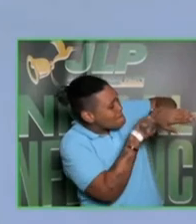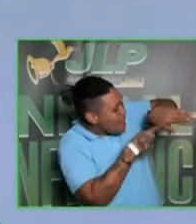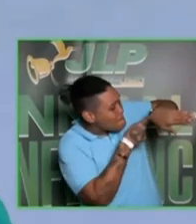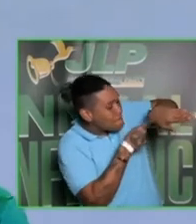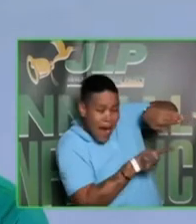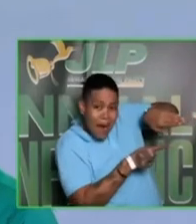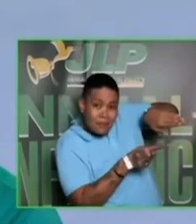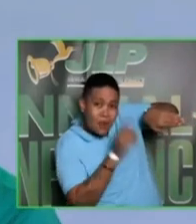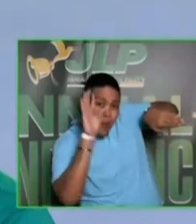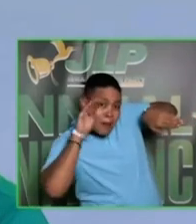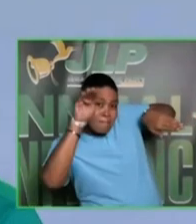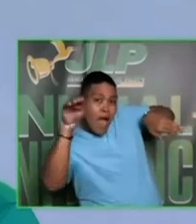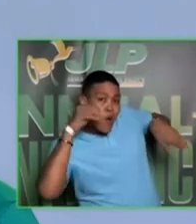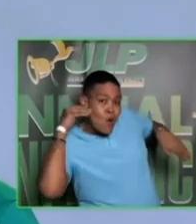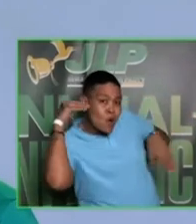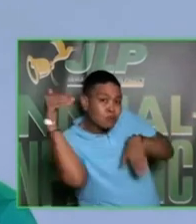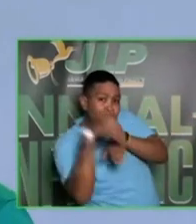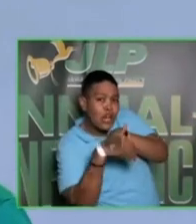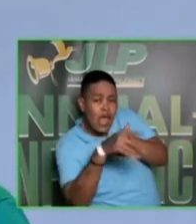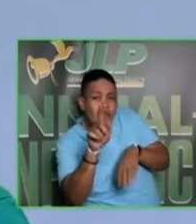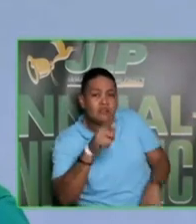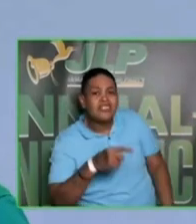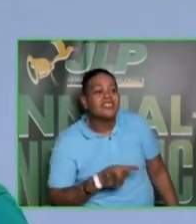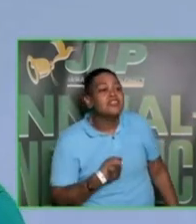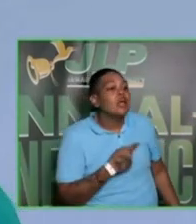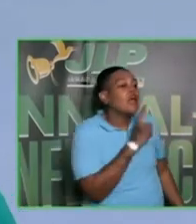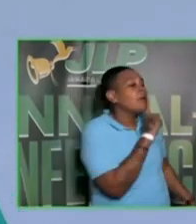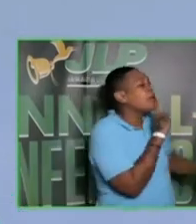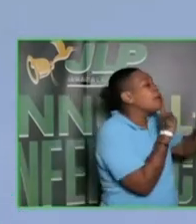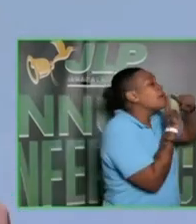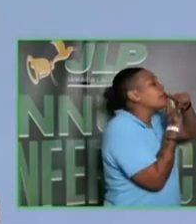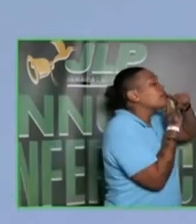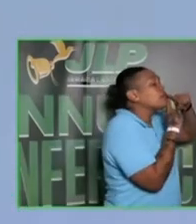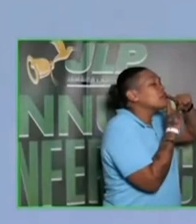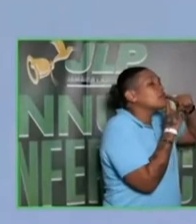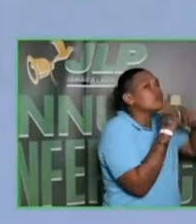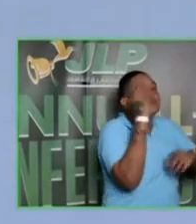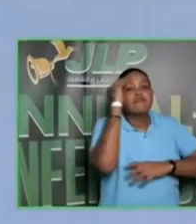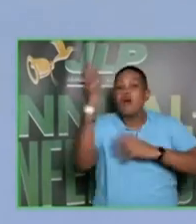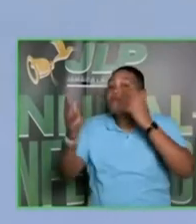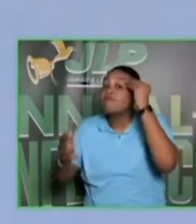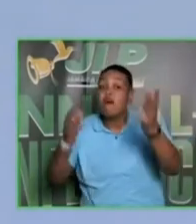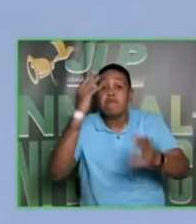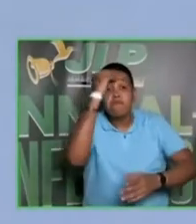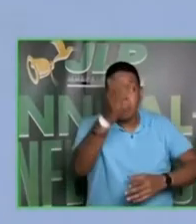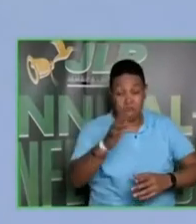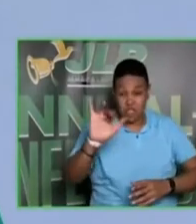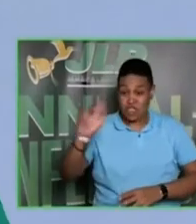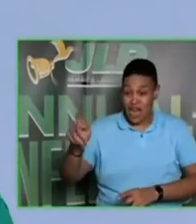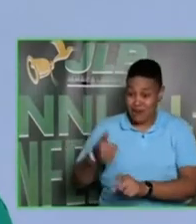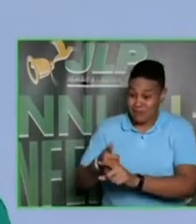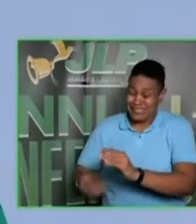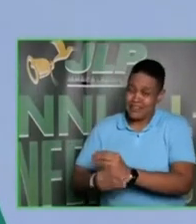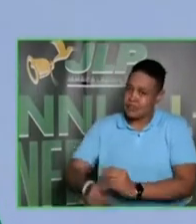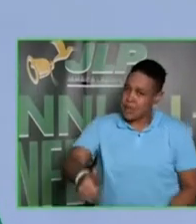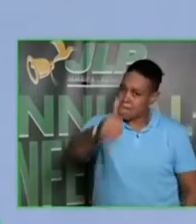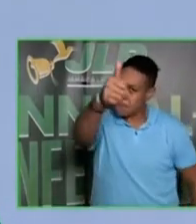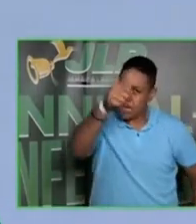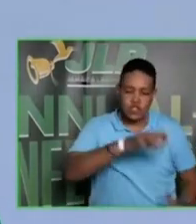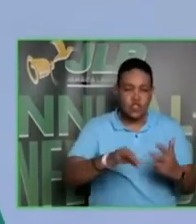back and deliver the message to the people. The Jamaica Labour Party is the best choice